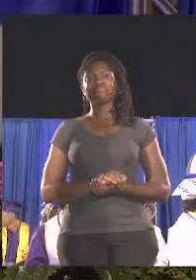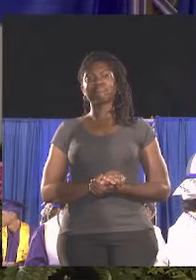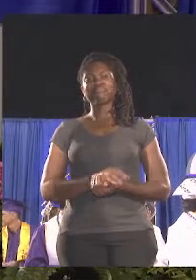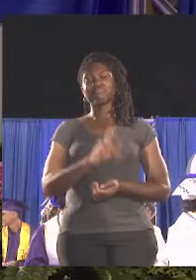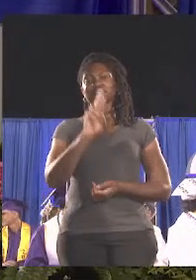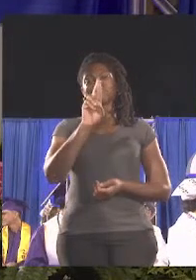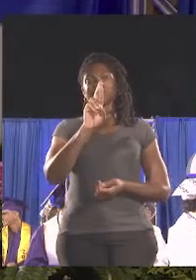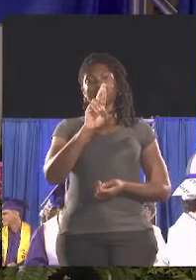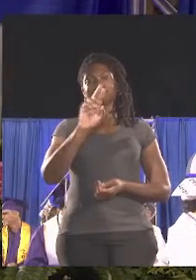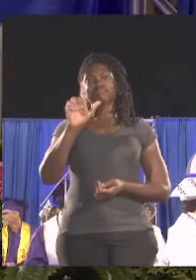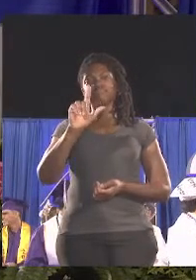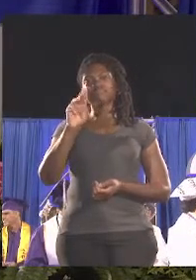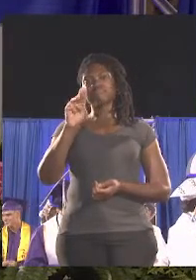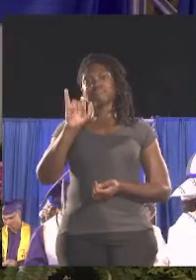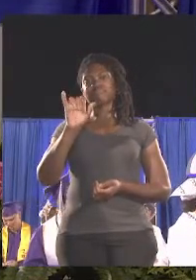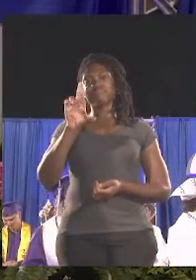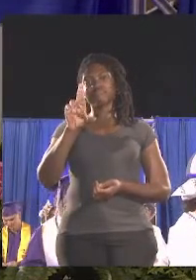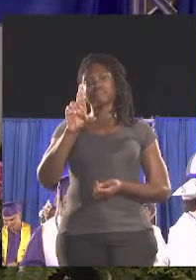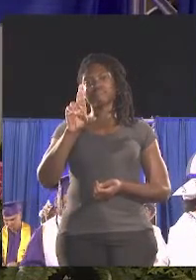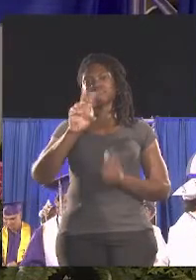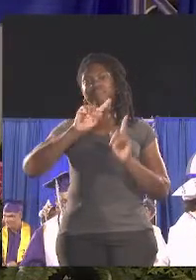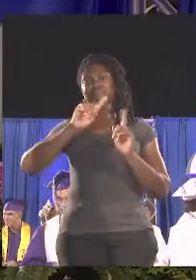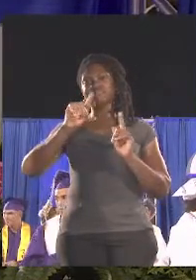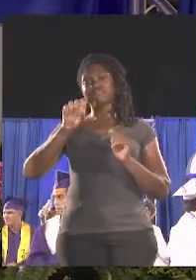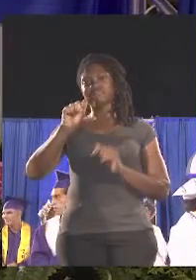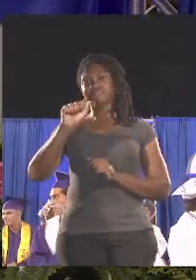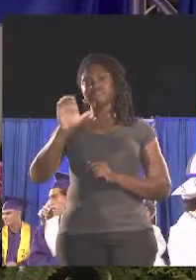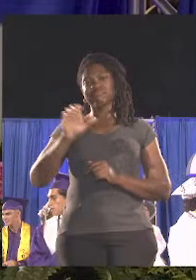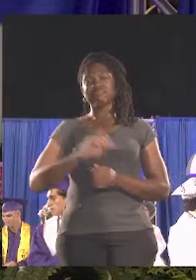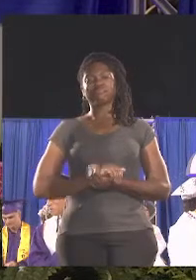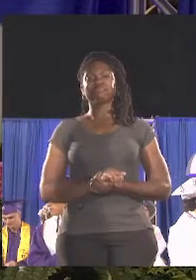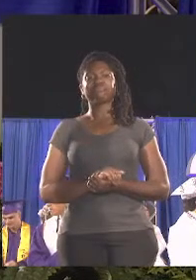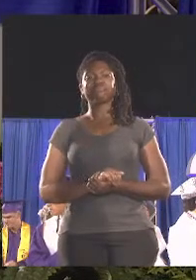Rachel Lene Miller, San Antonio College.